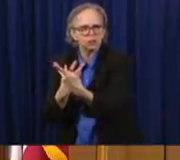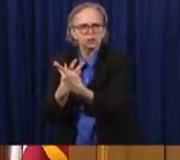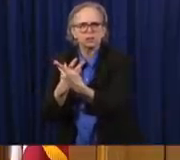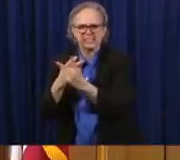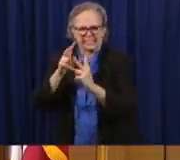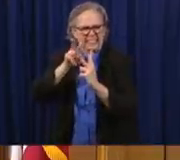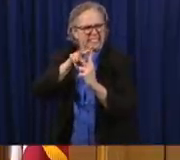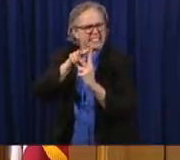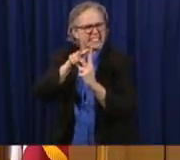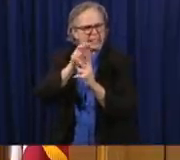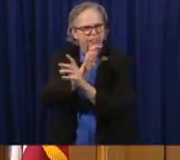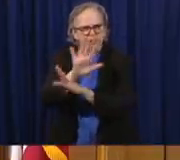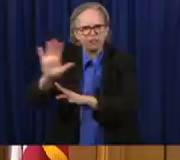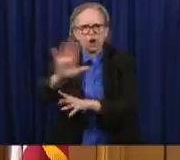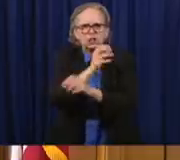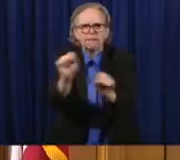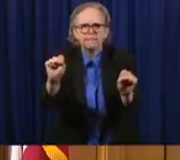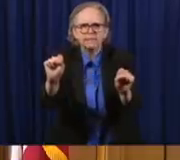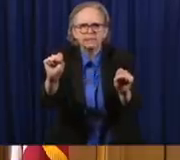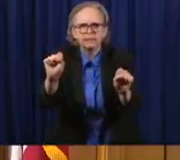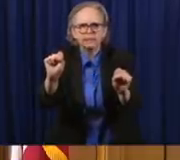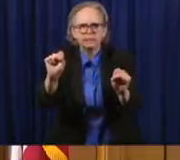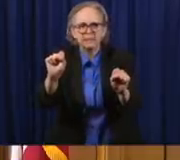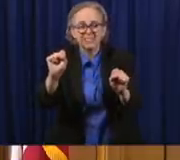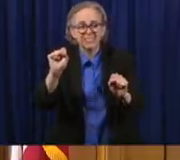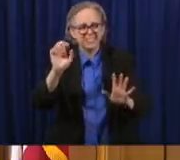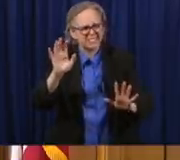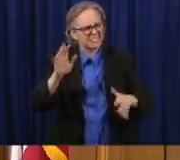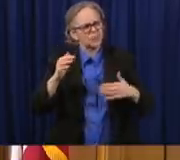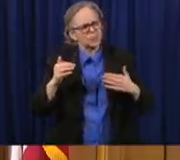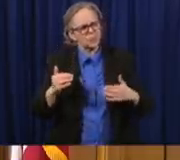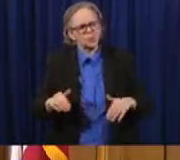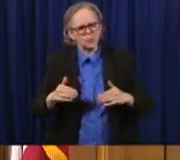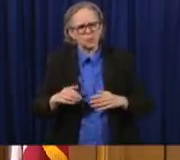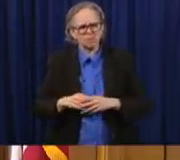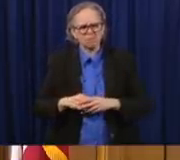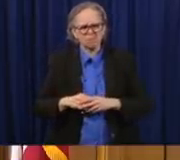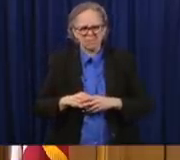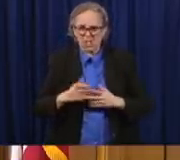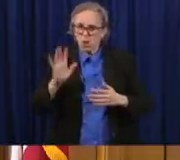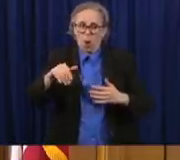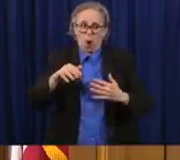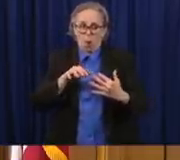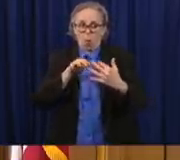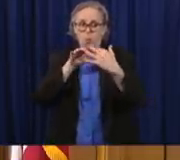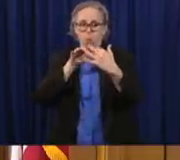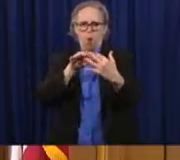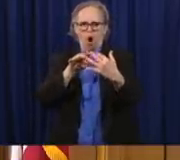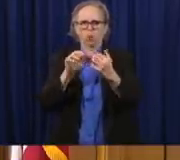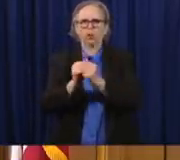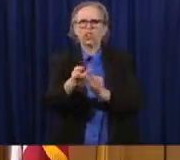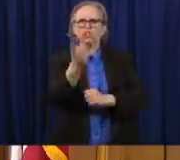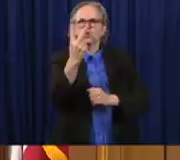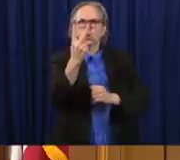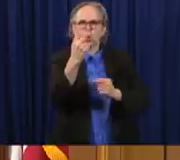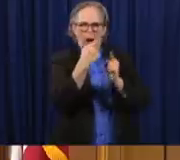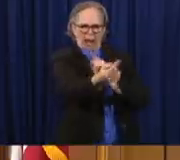We are fighting, really, in a sense, a two-front war. One has to do with keeping us